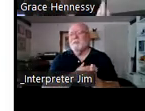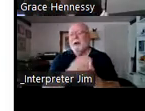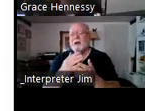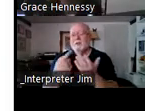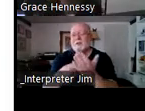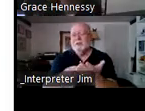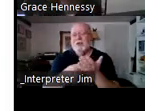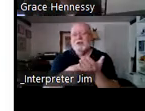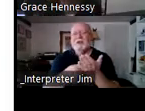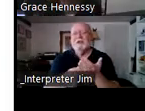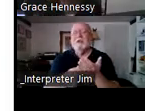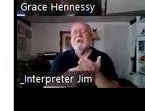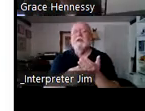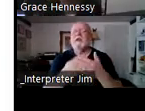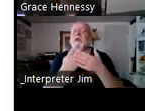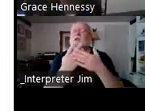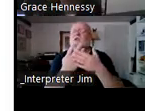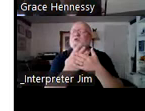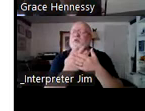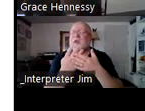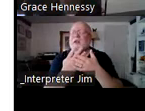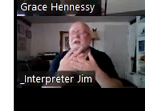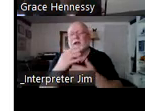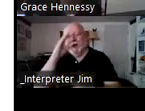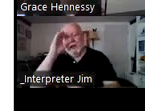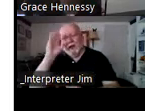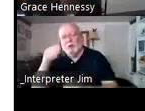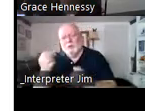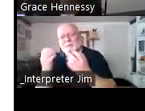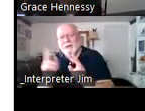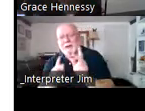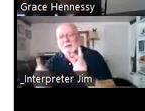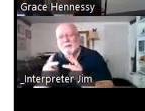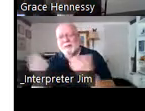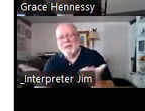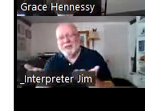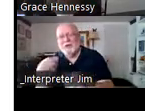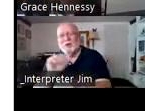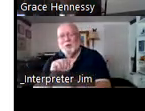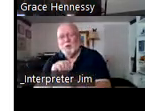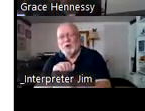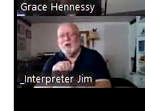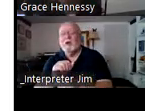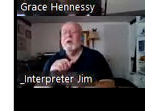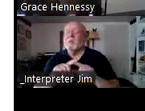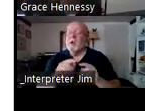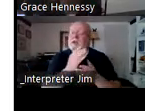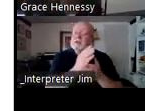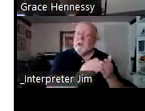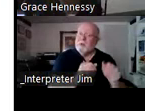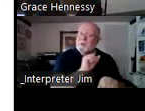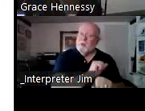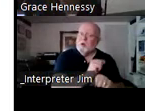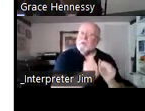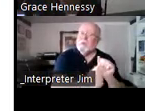I know that this is a mixed audience. Many people work in gambling, but I didn't know if there were people also maybe who work primarily in mental health settings. So just wanted